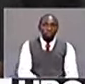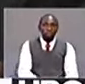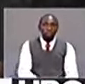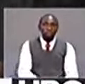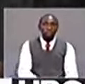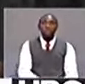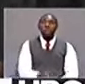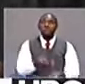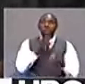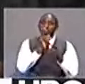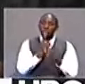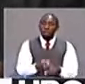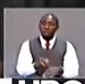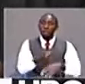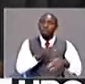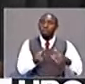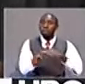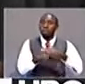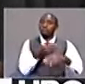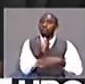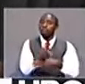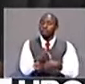the Prime Minister has